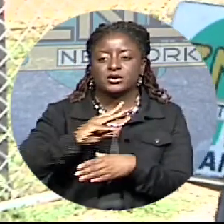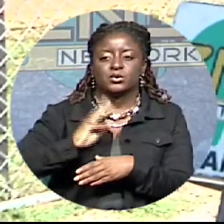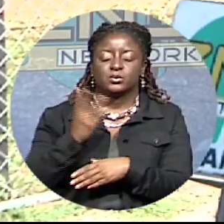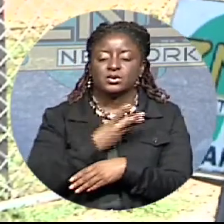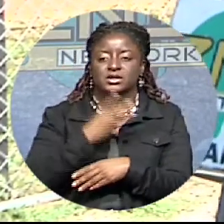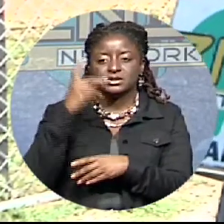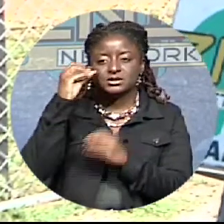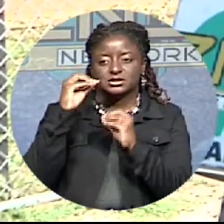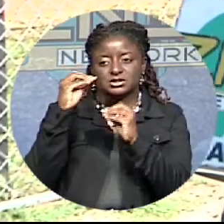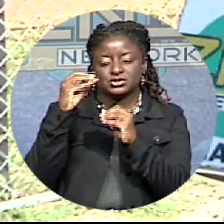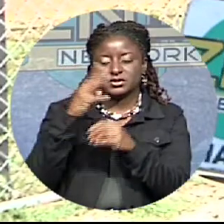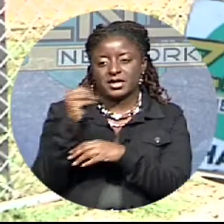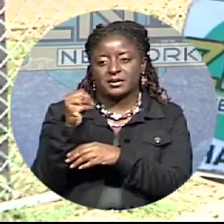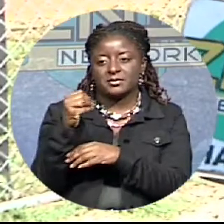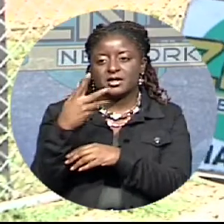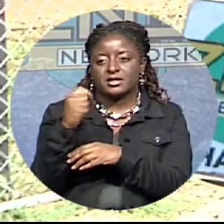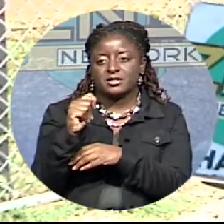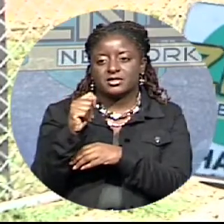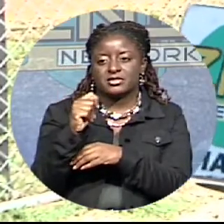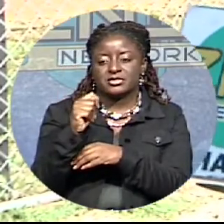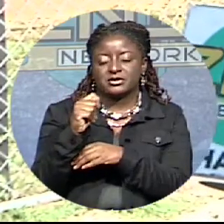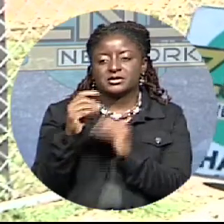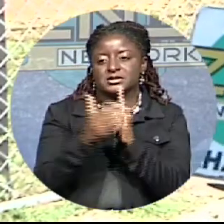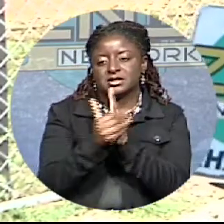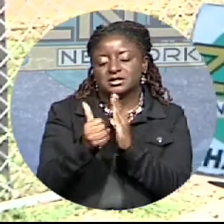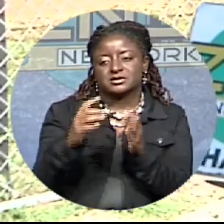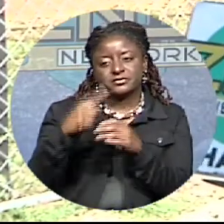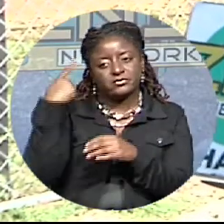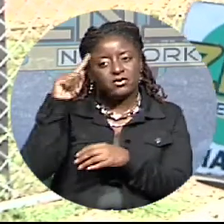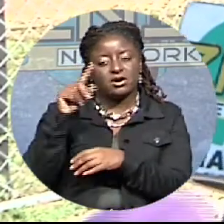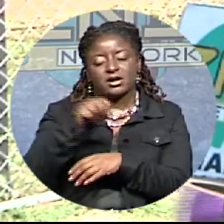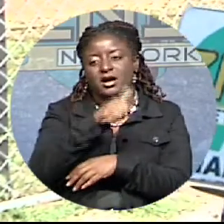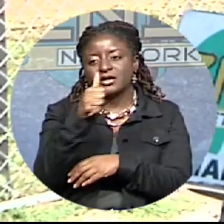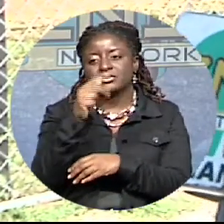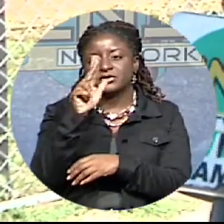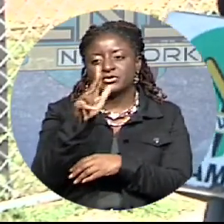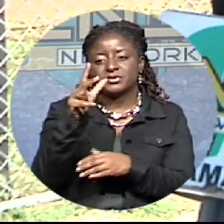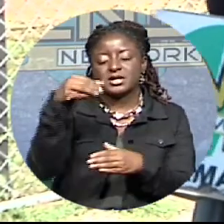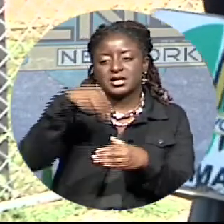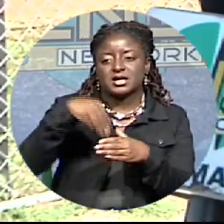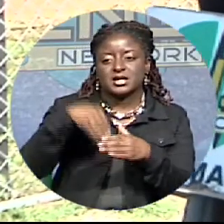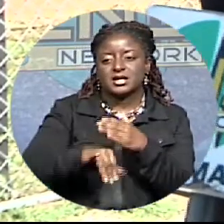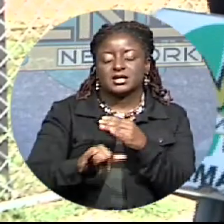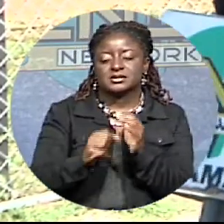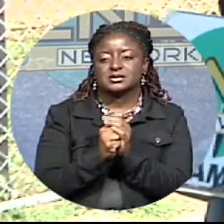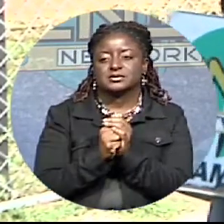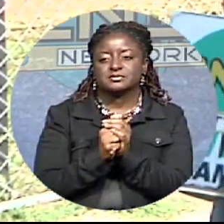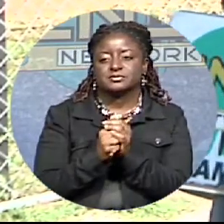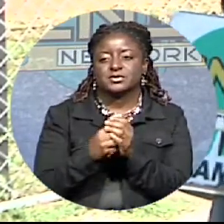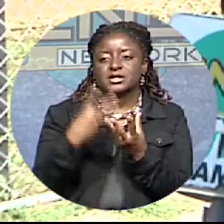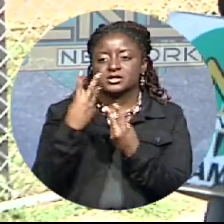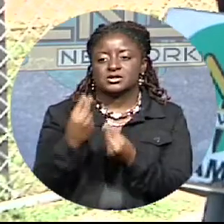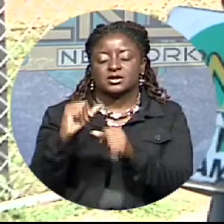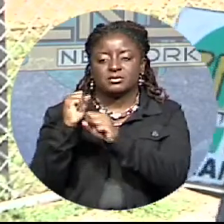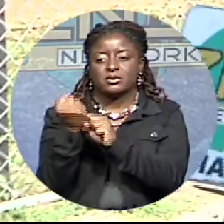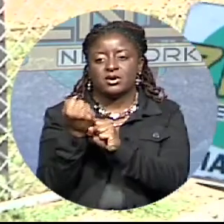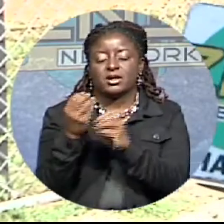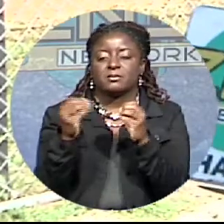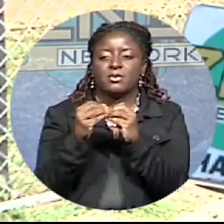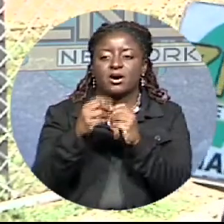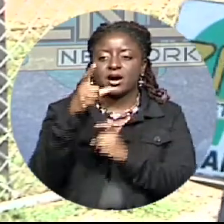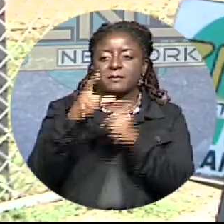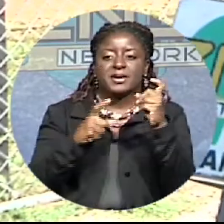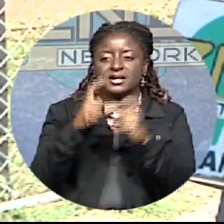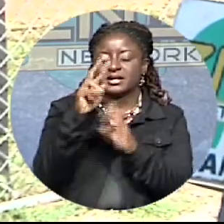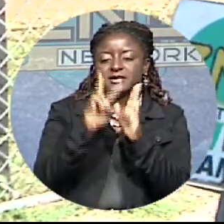the other 3 innings. So that has gone very well. The softball is much more competitive than last year, because